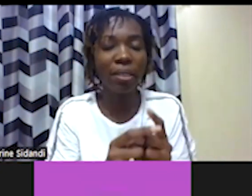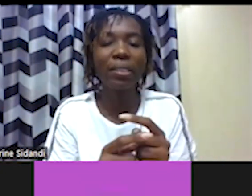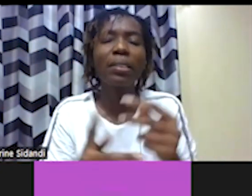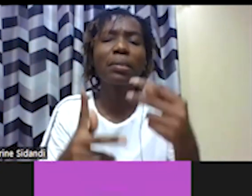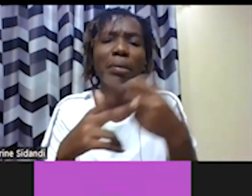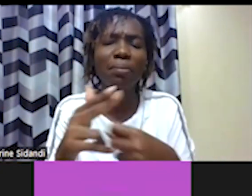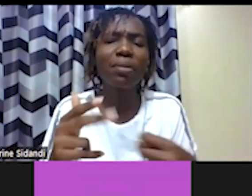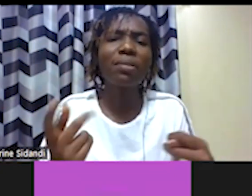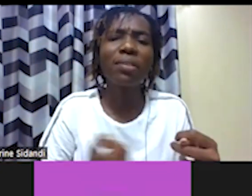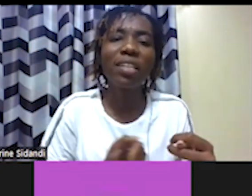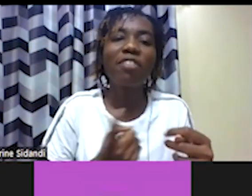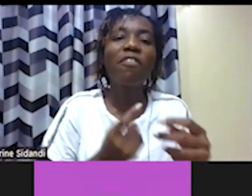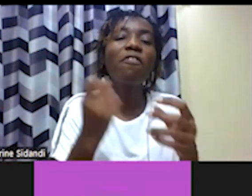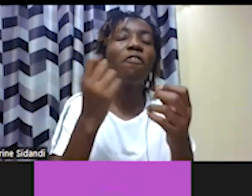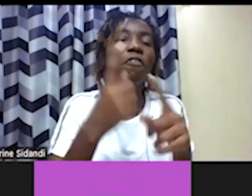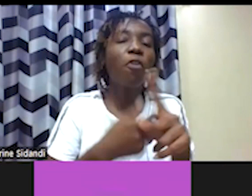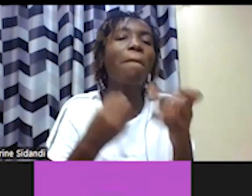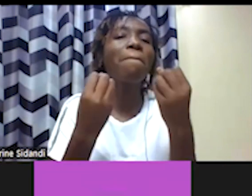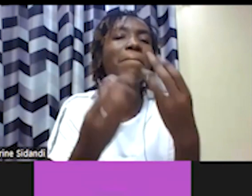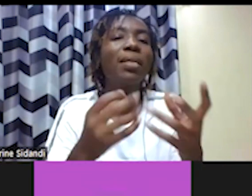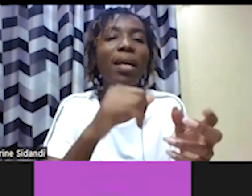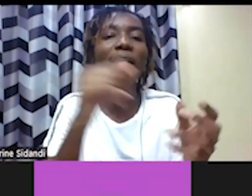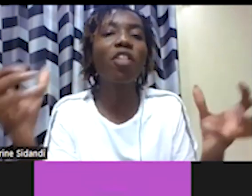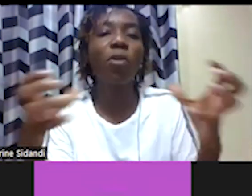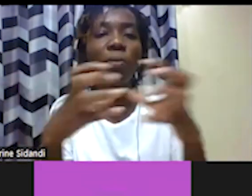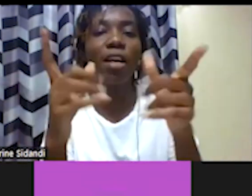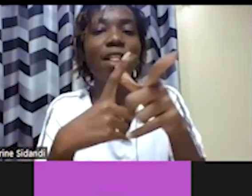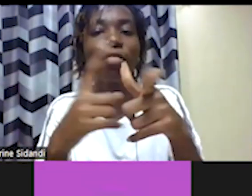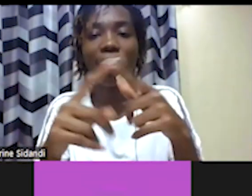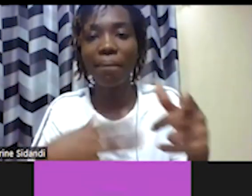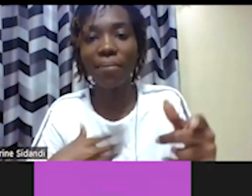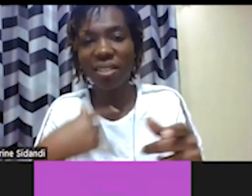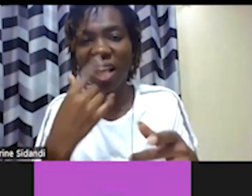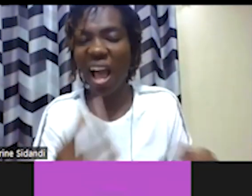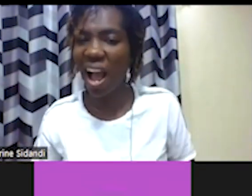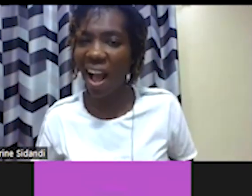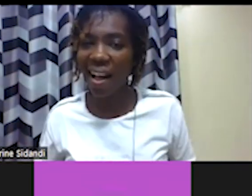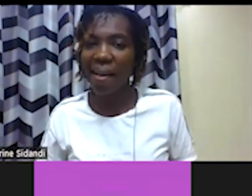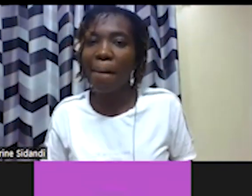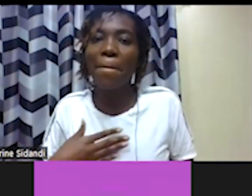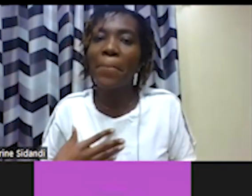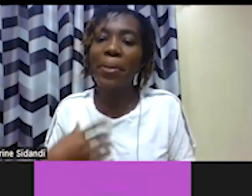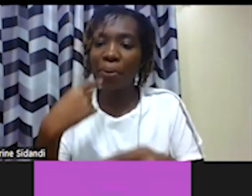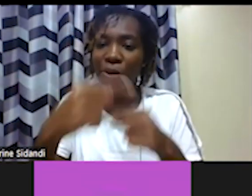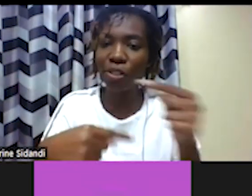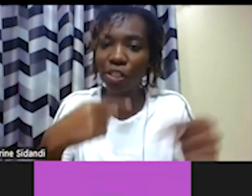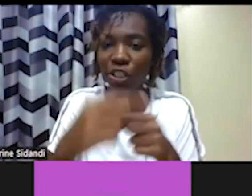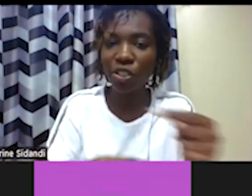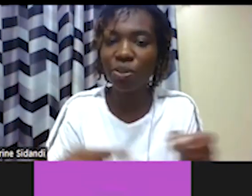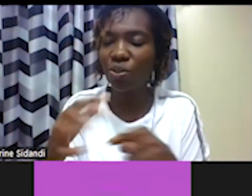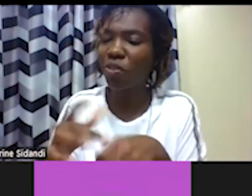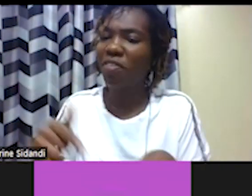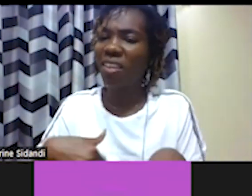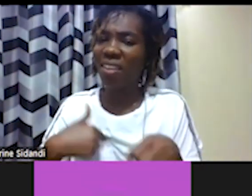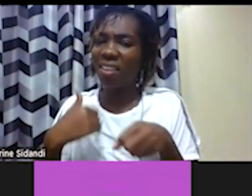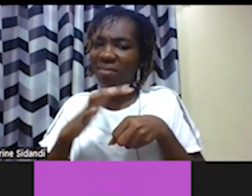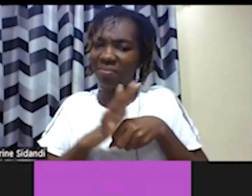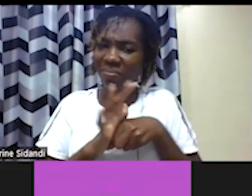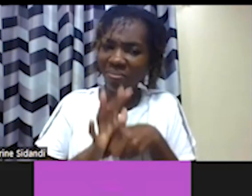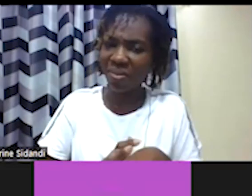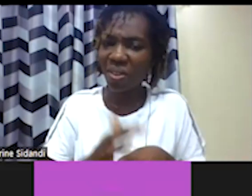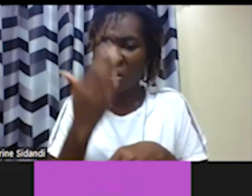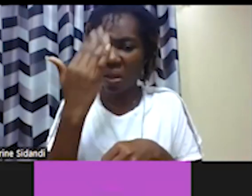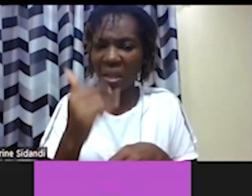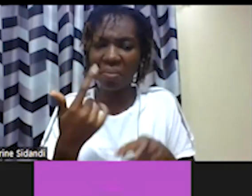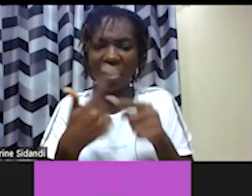from many other communities. And I said, now, why should I continue hanging with feeling stigmatized when